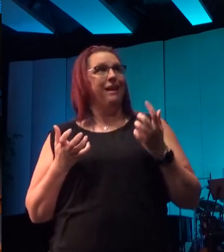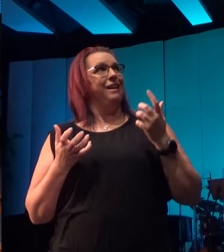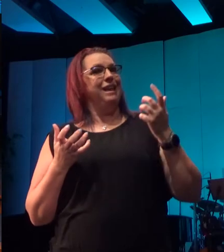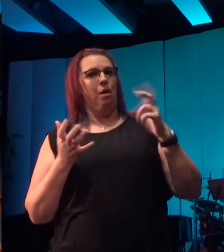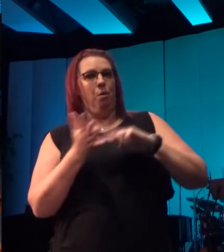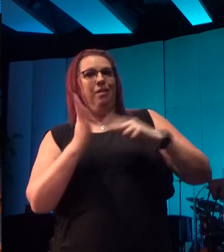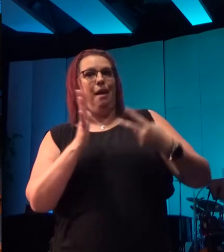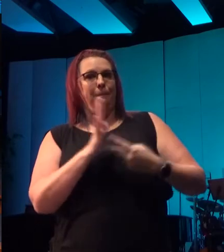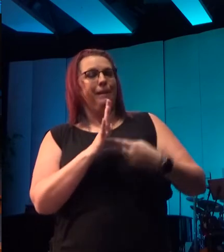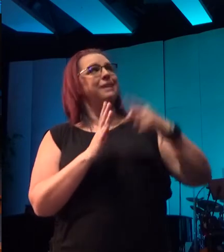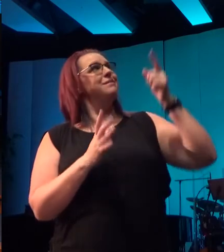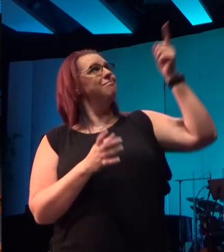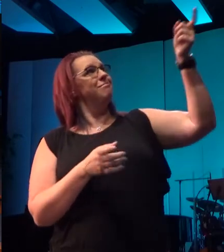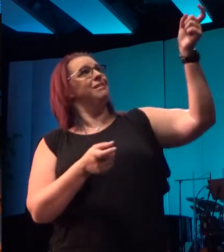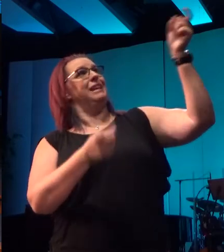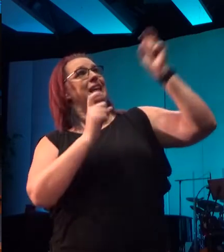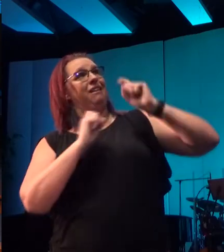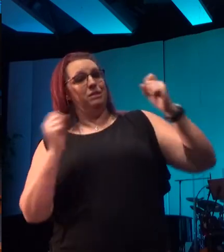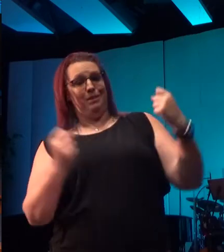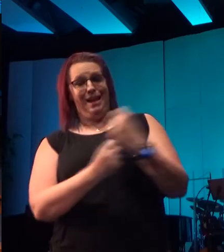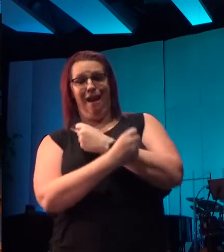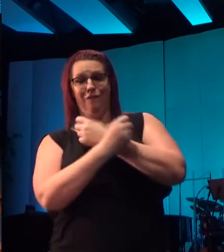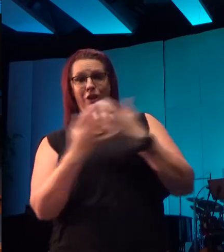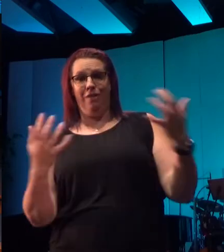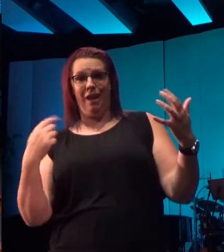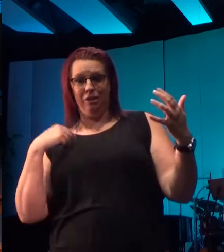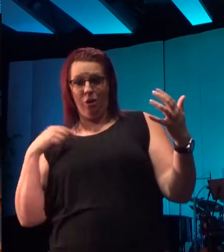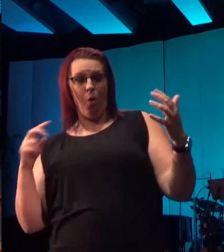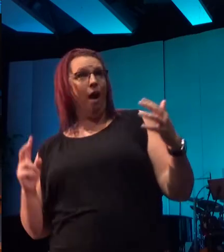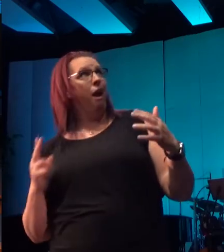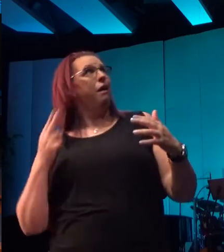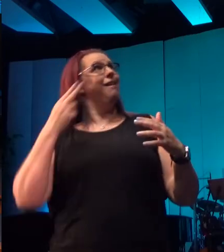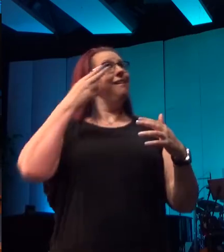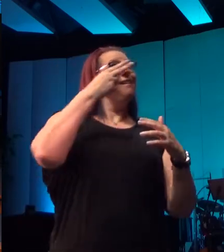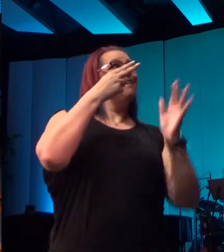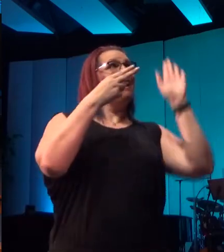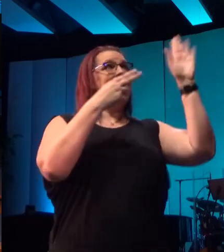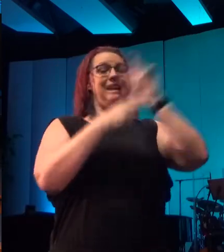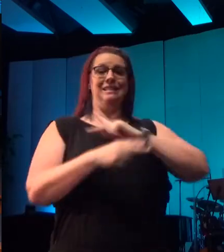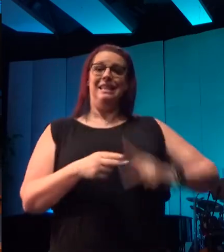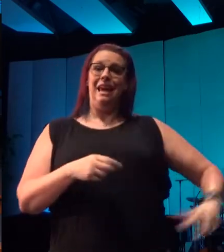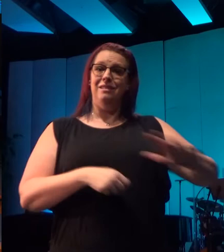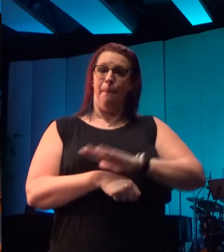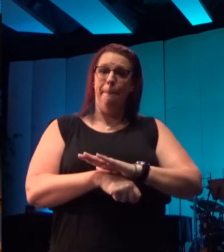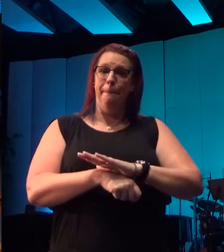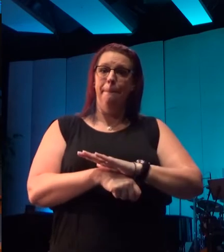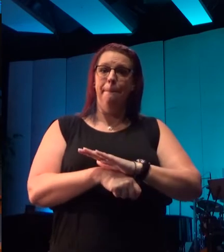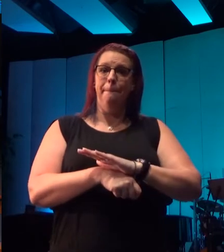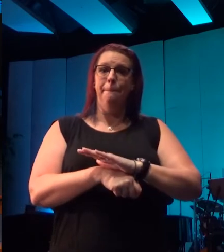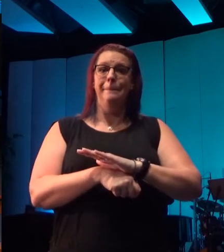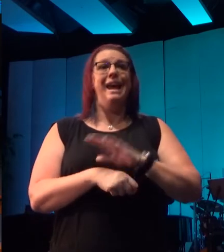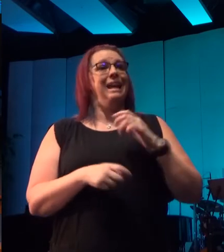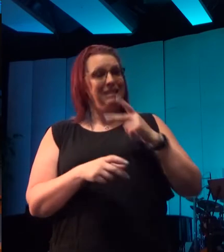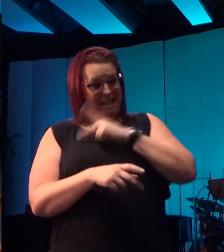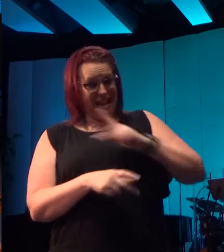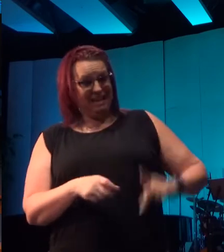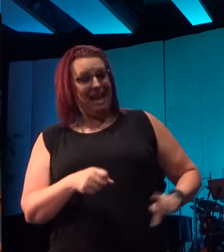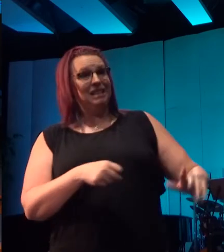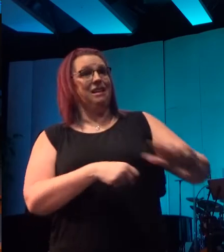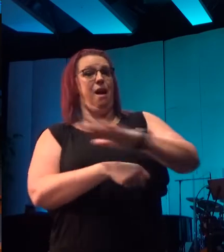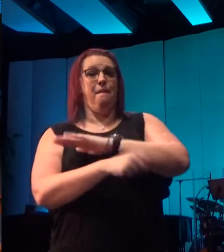of the kingdom. Jesus, centuries later, would say, the kingdom of God is within you. It's the kingdom of ever-expanding